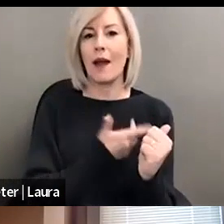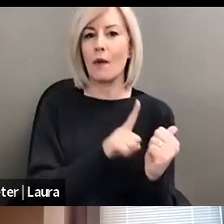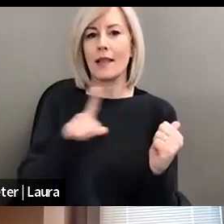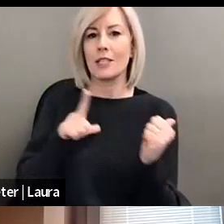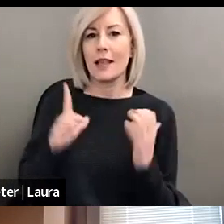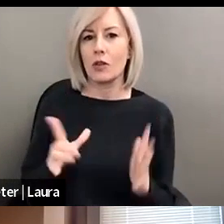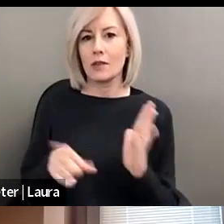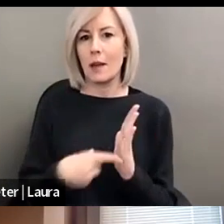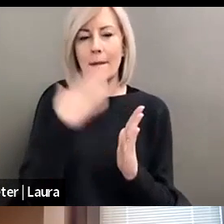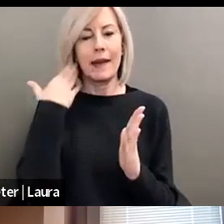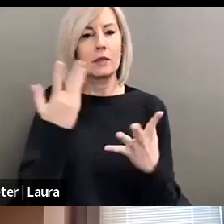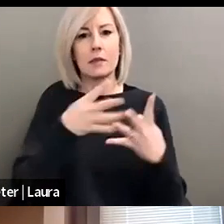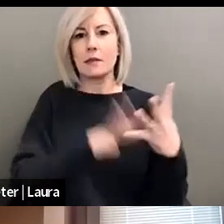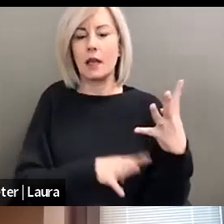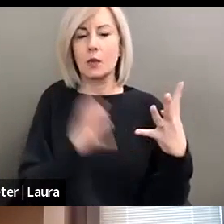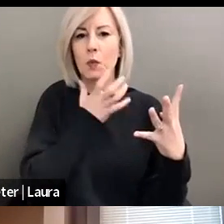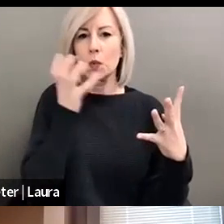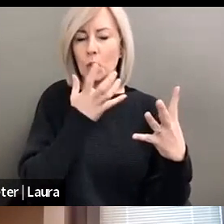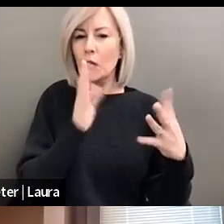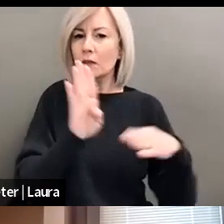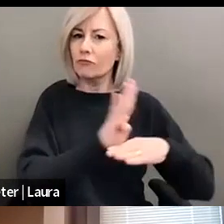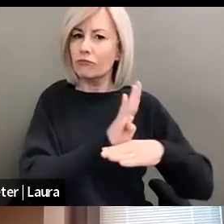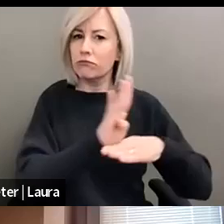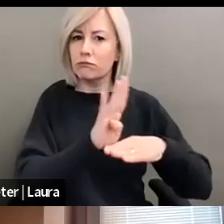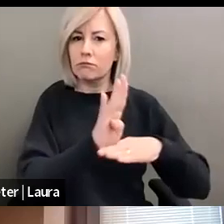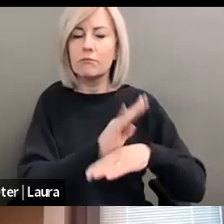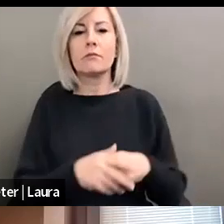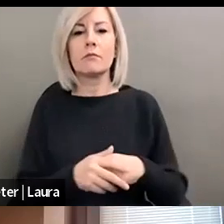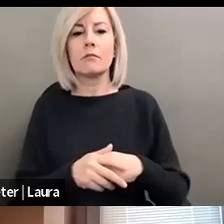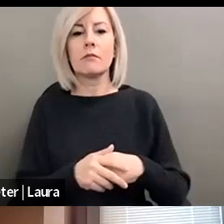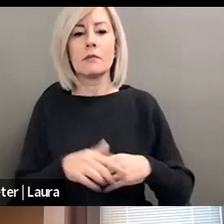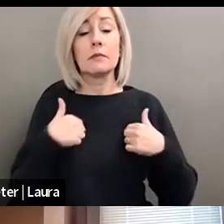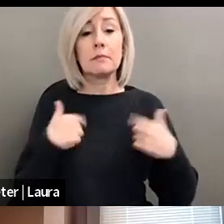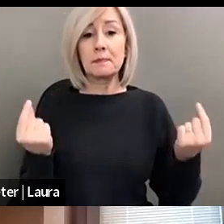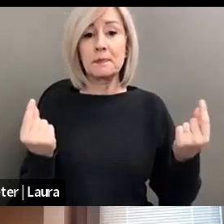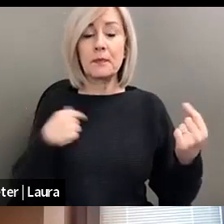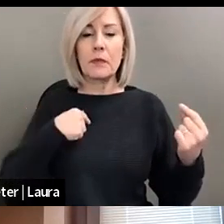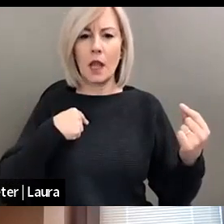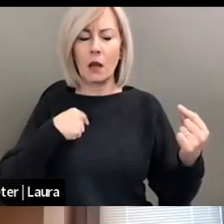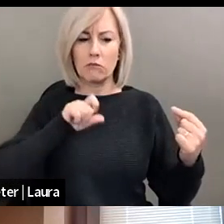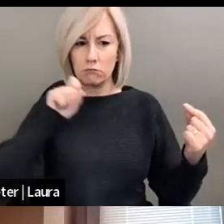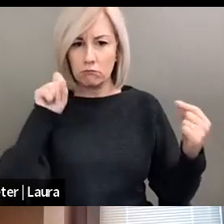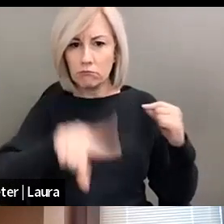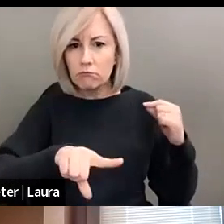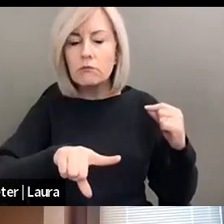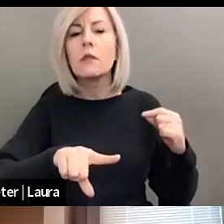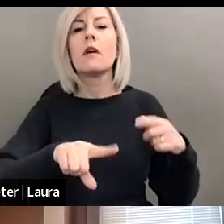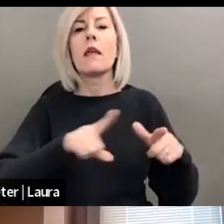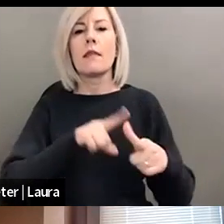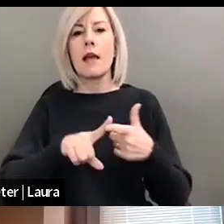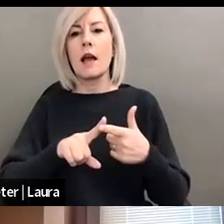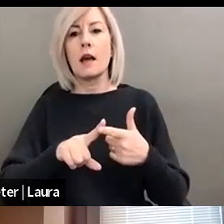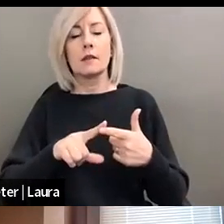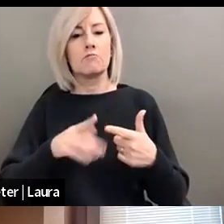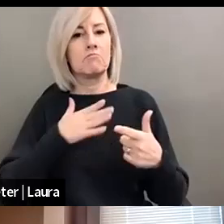because your schedules are incredibly busy. So I will ask a question, and as we go along, you're welcome to pop